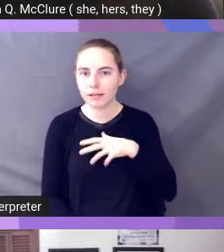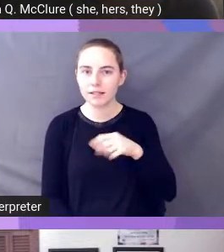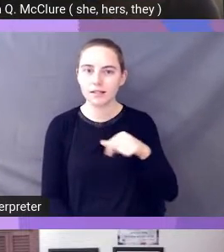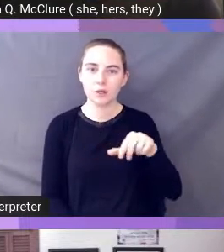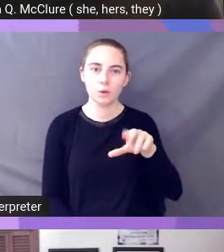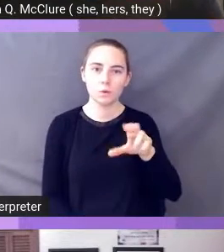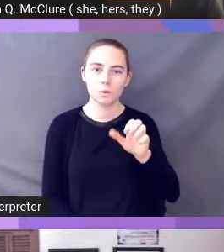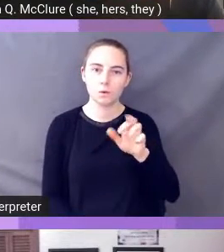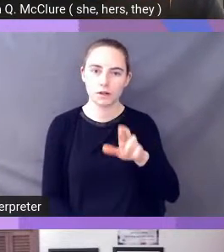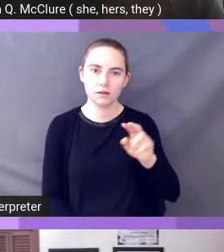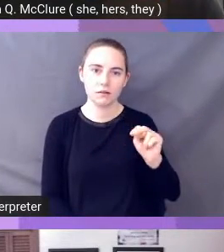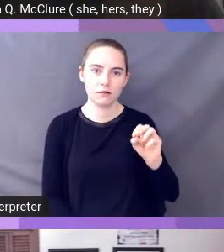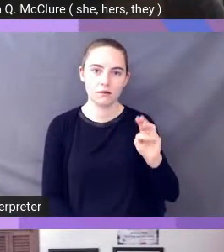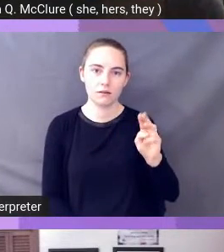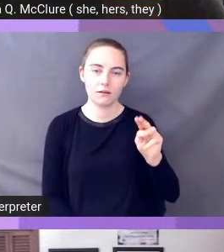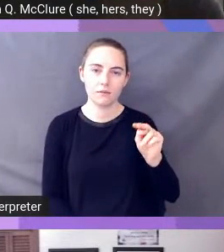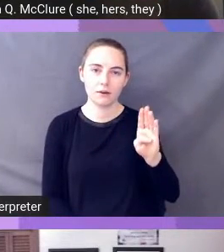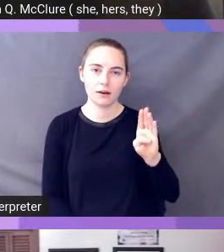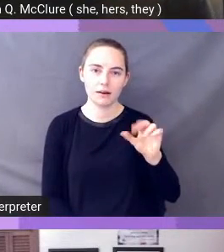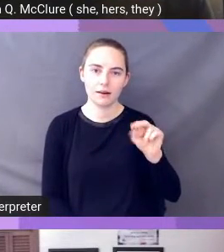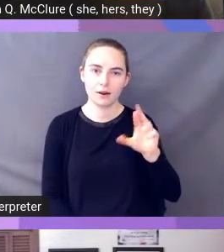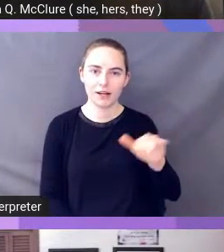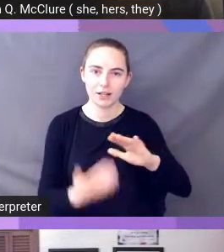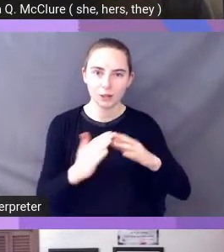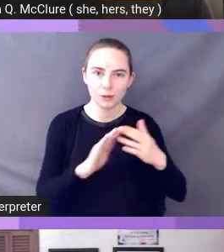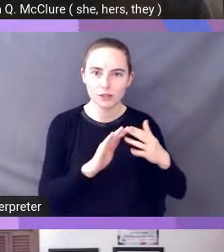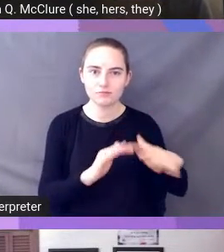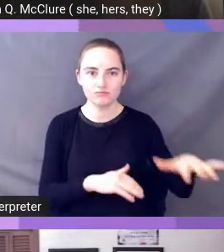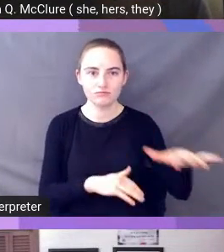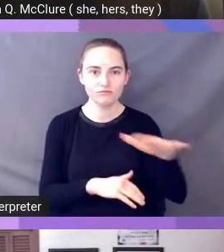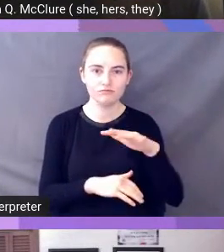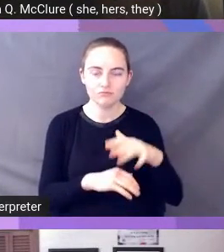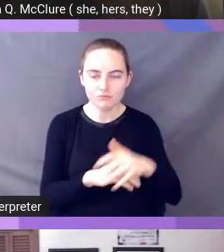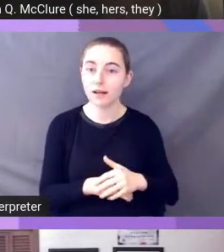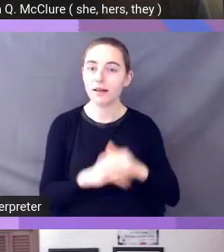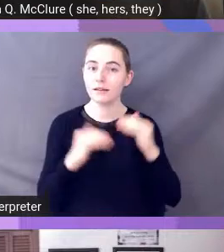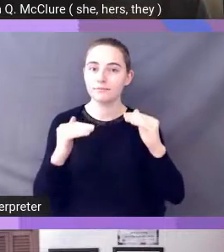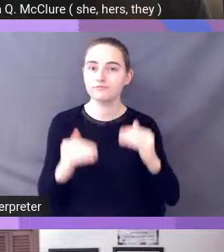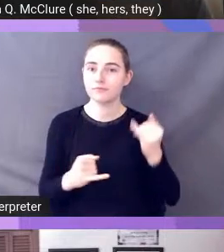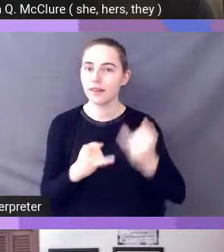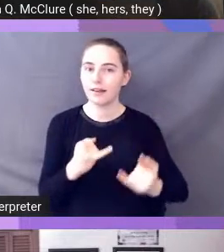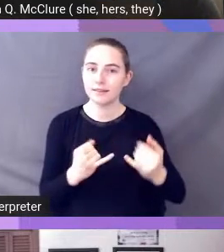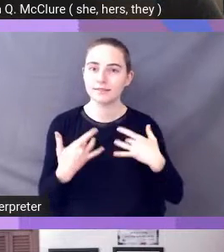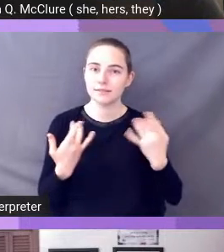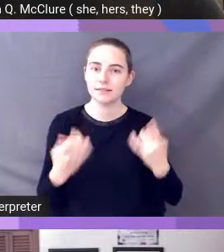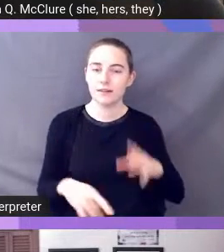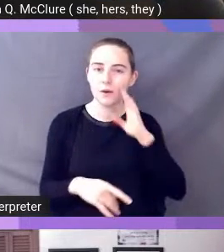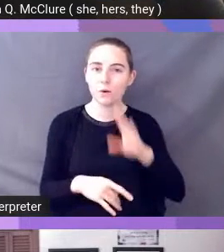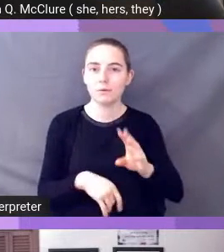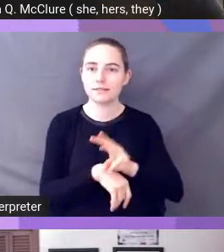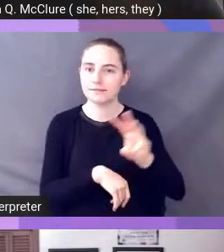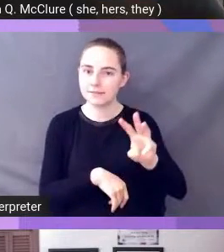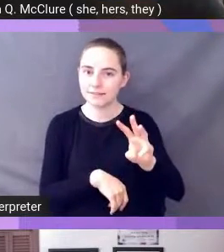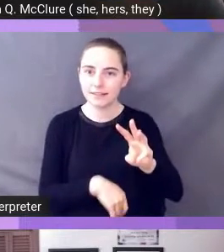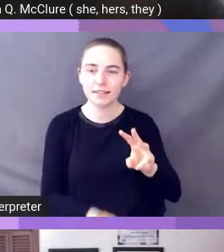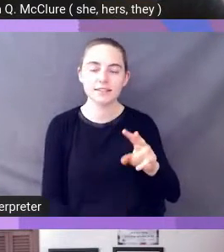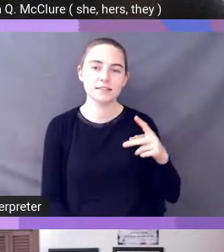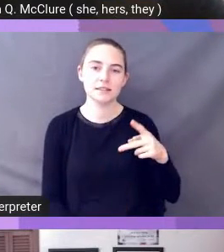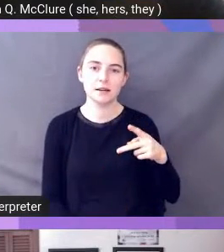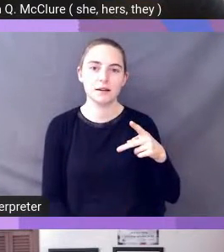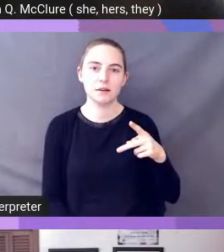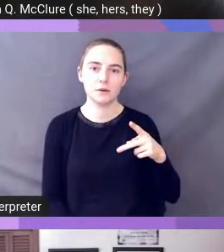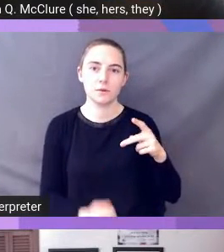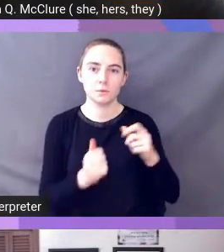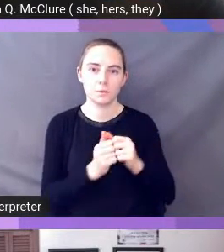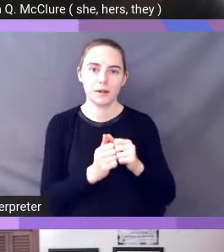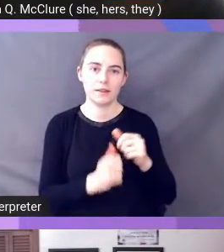then finally, we're going to have a night of action with Planned Parenthood votes, and that's at 6 p.m. Also, you